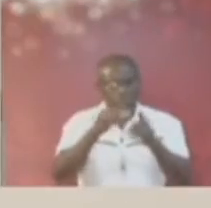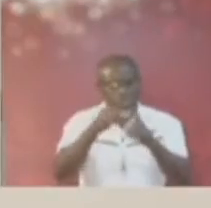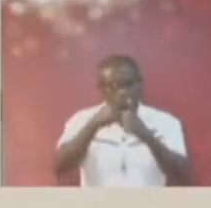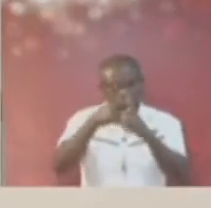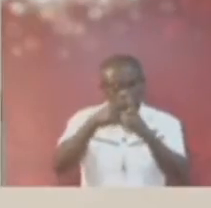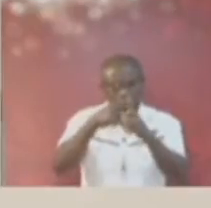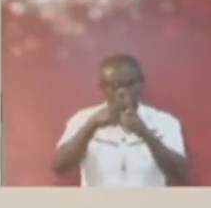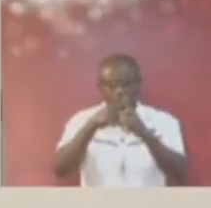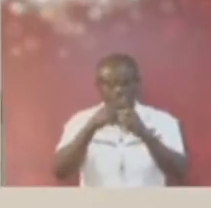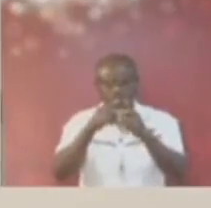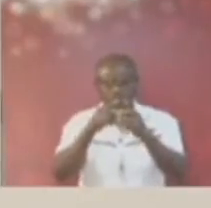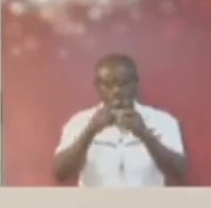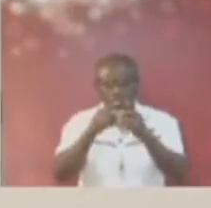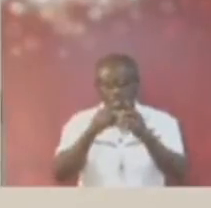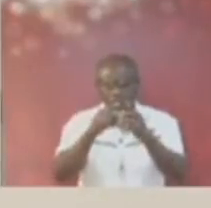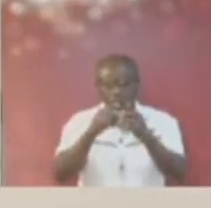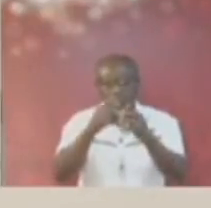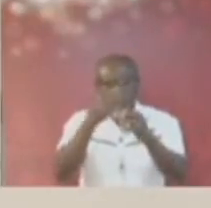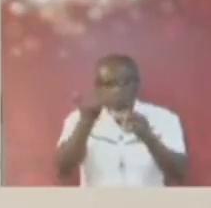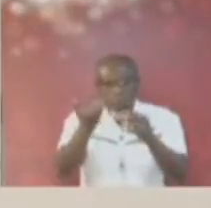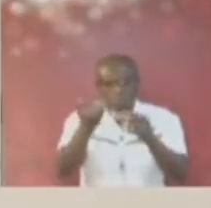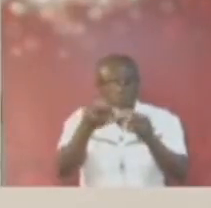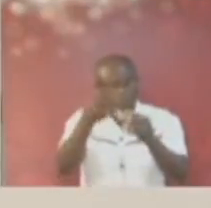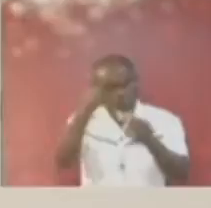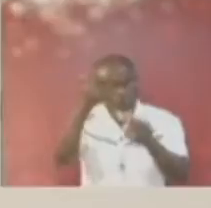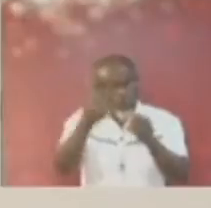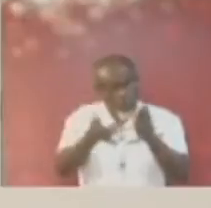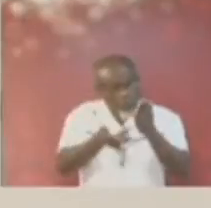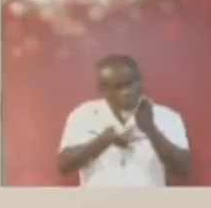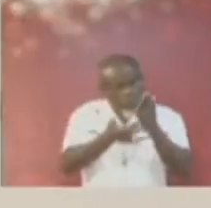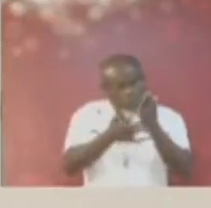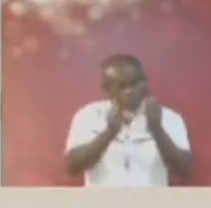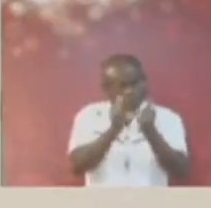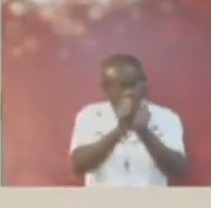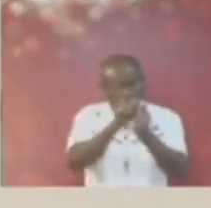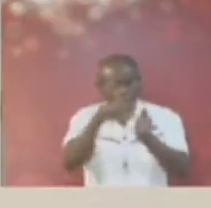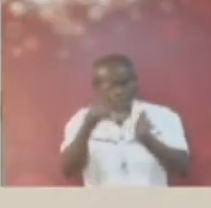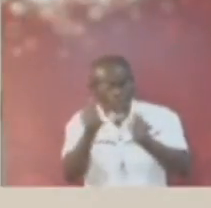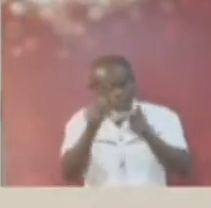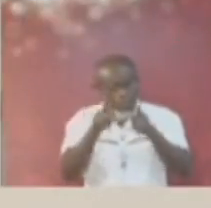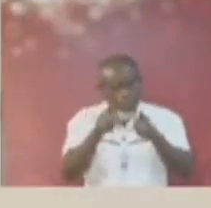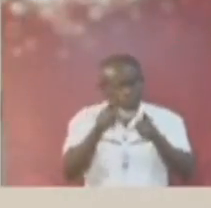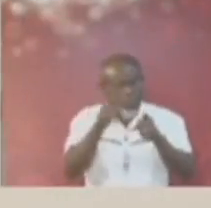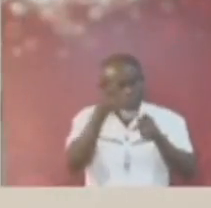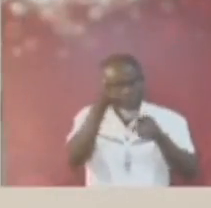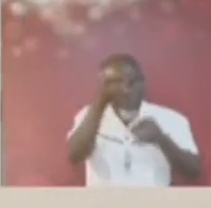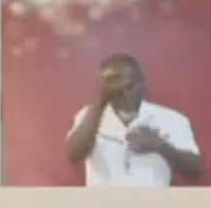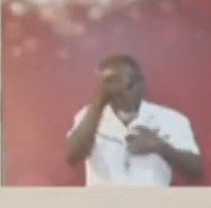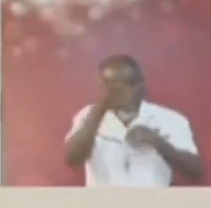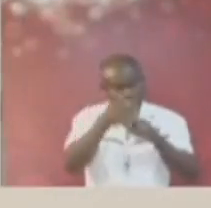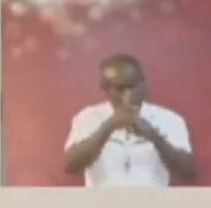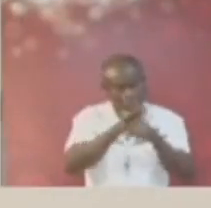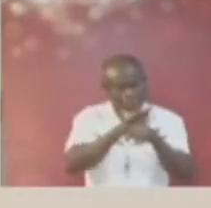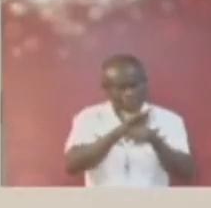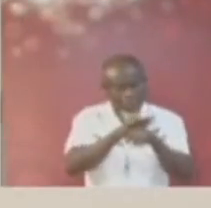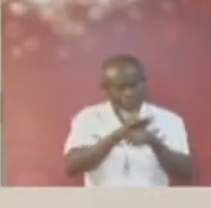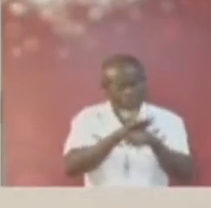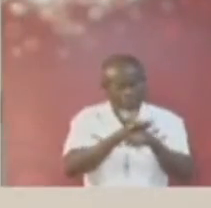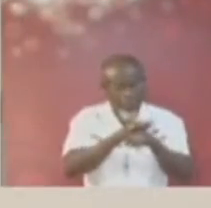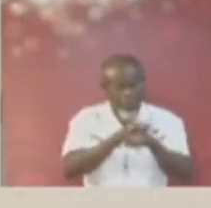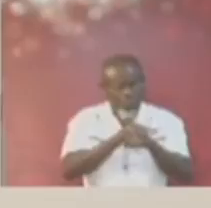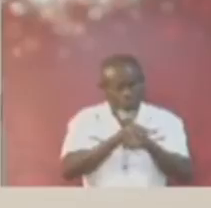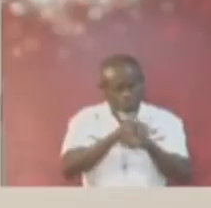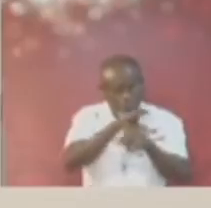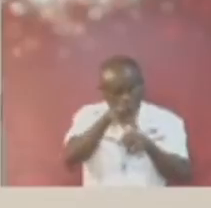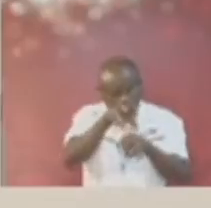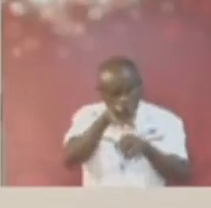related to each other, i.e., that is, the cases are related or linked in some way and may be part of a cluster, but we